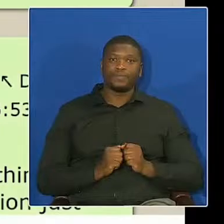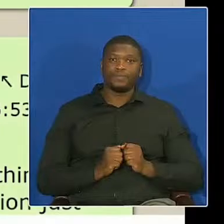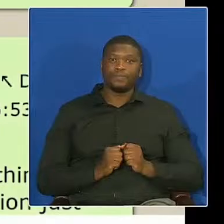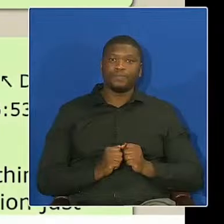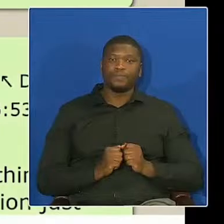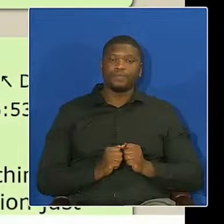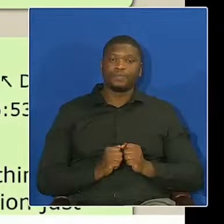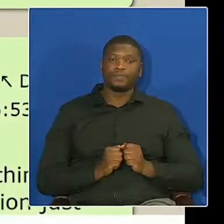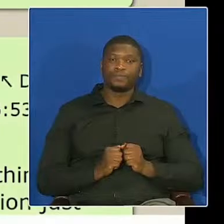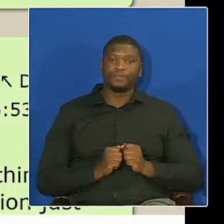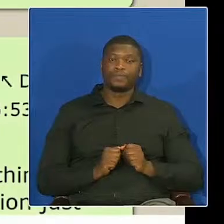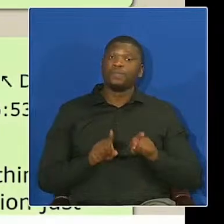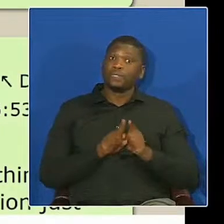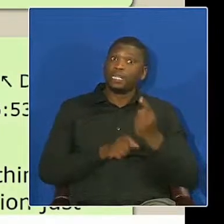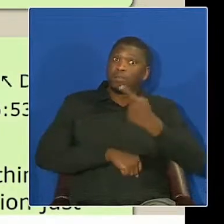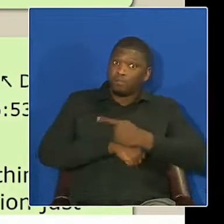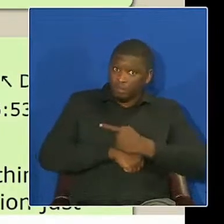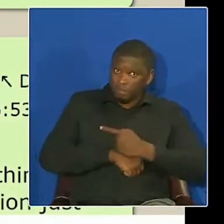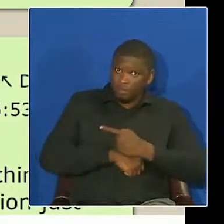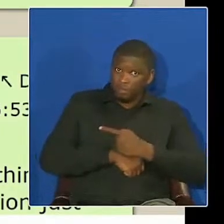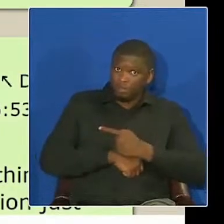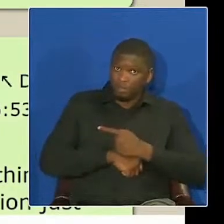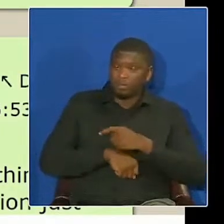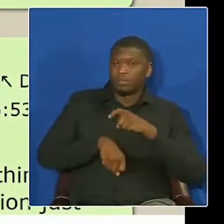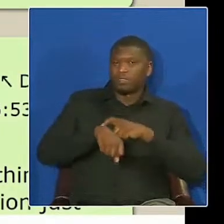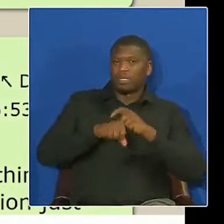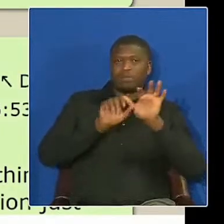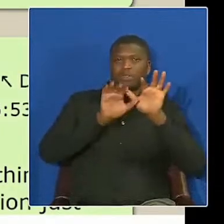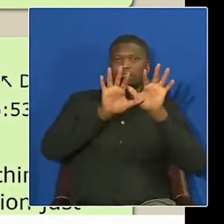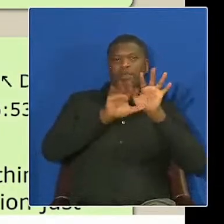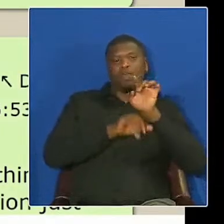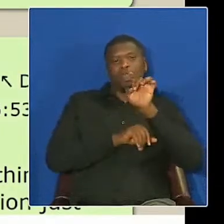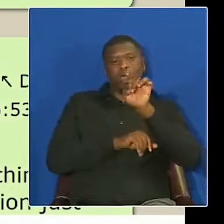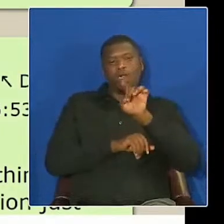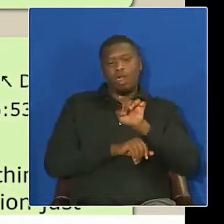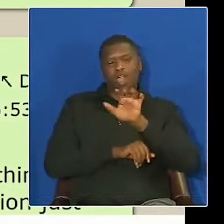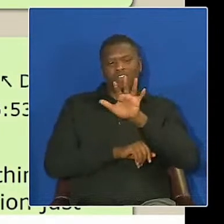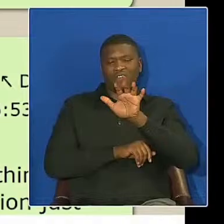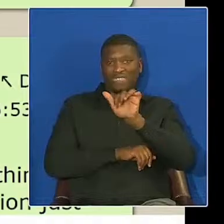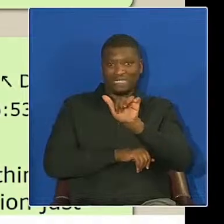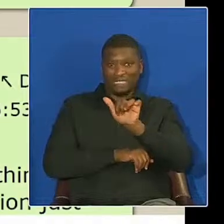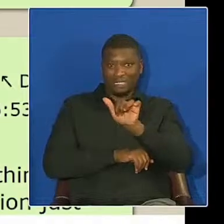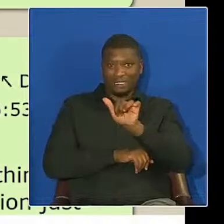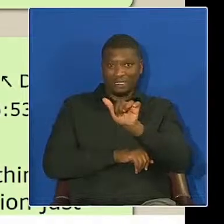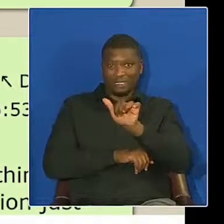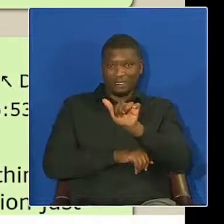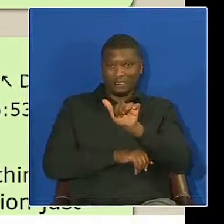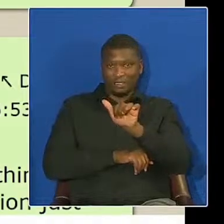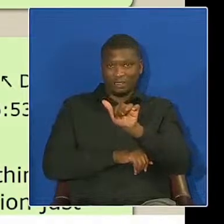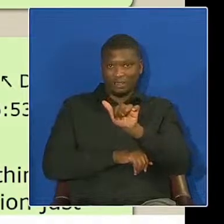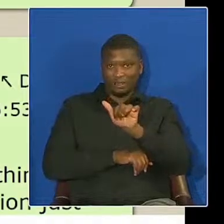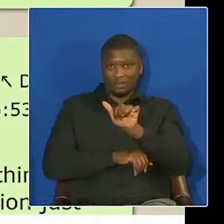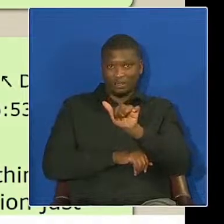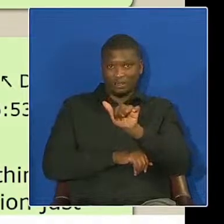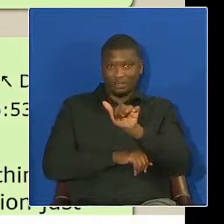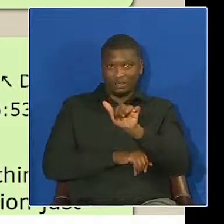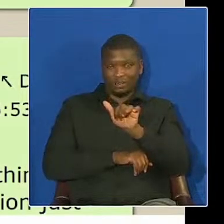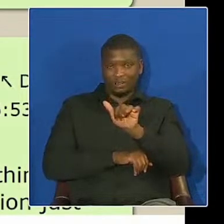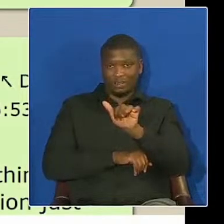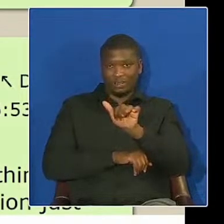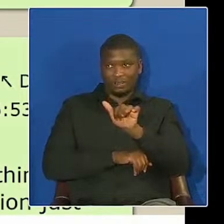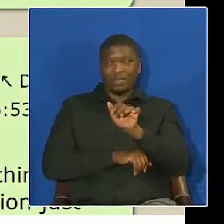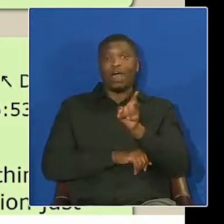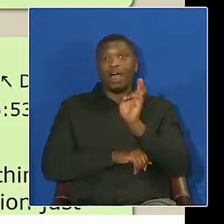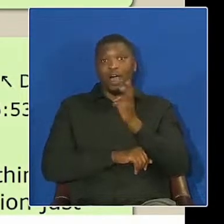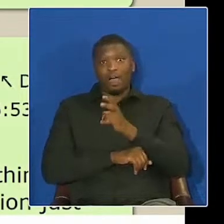And then on the same day at 10:56, Mr. Matlala is sending